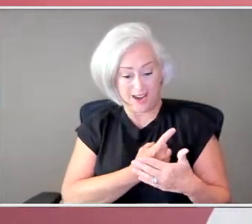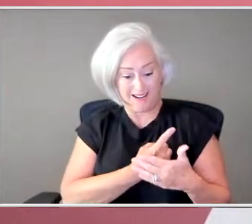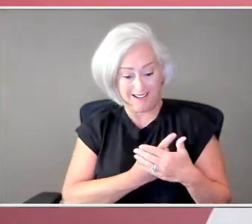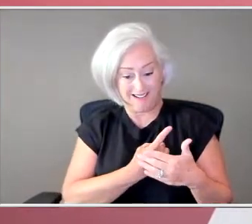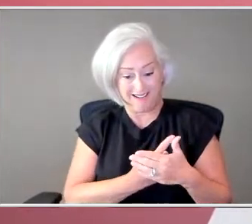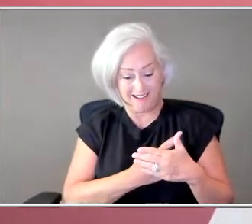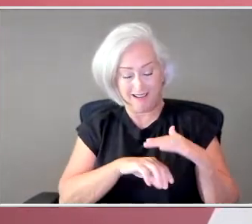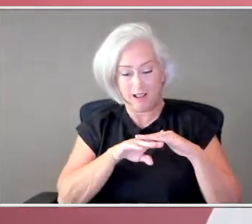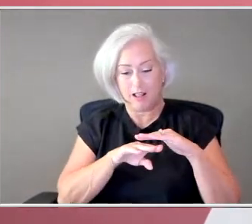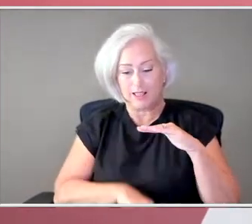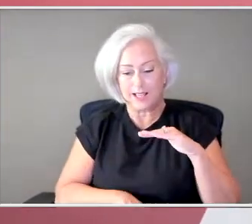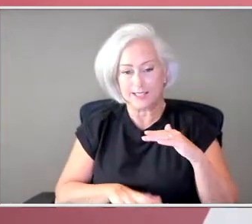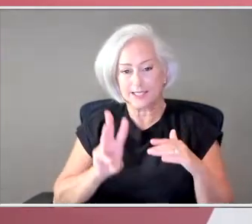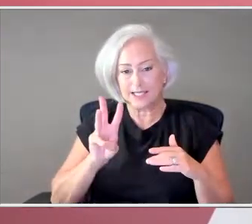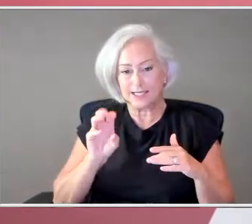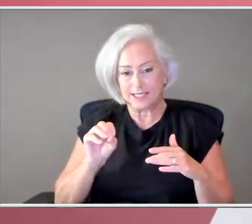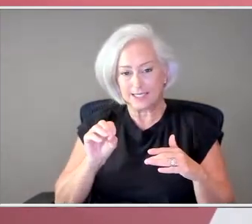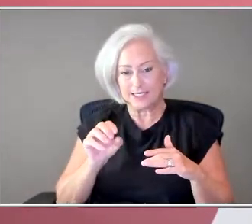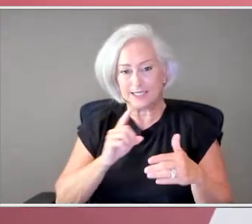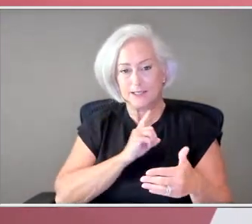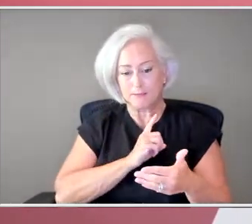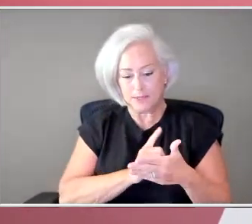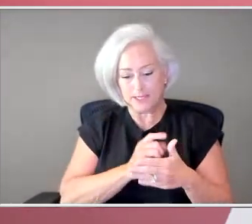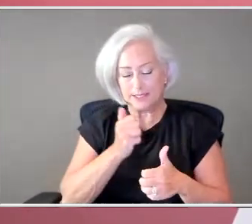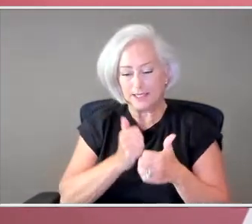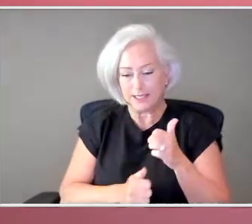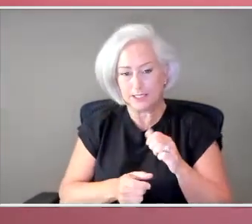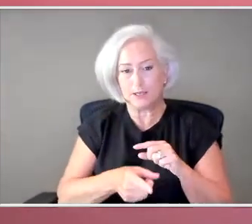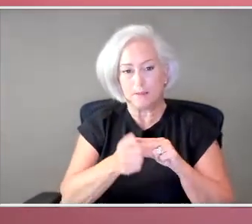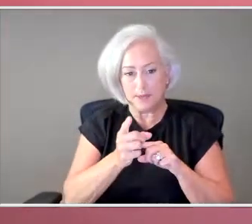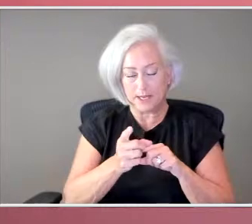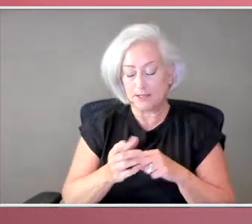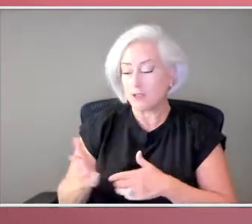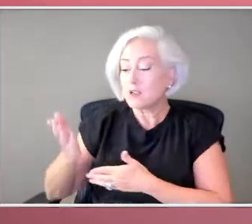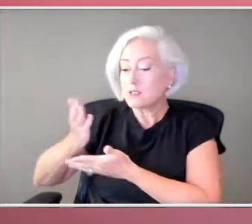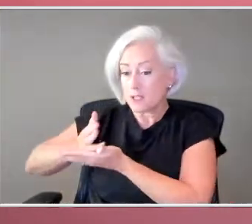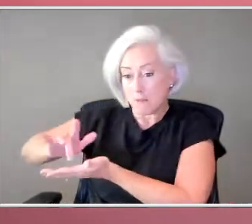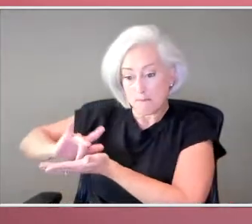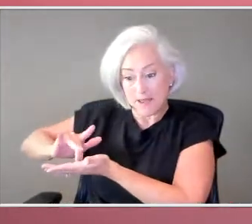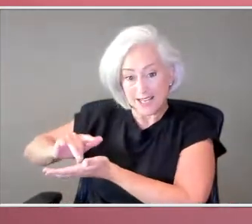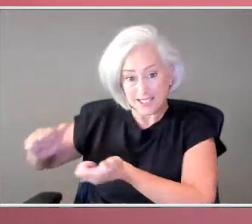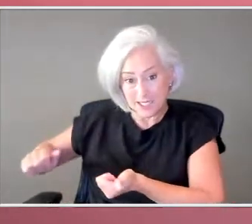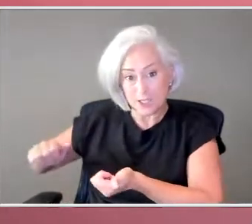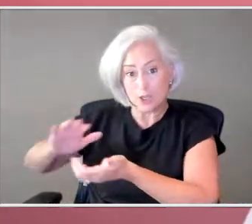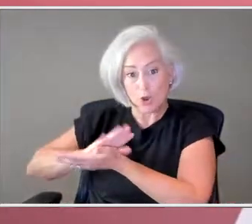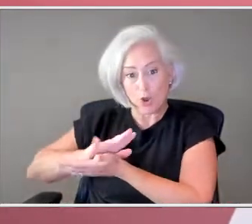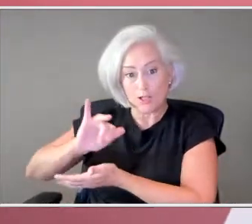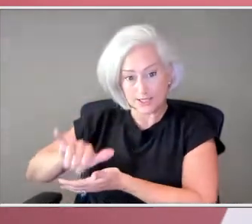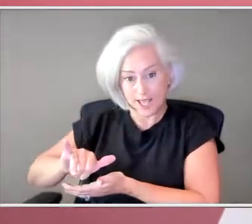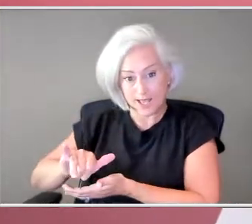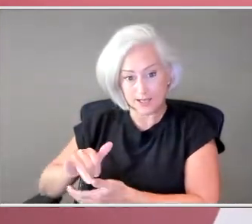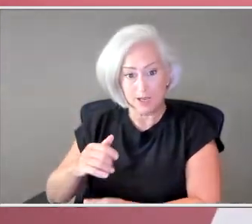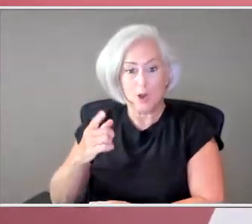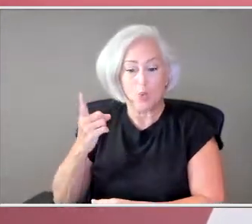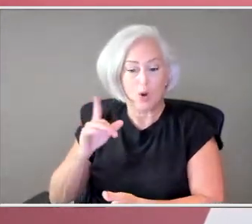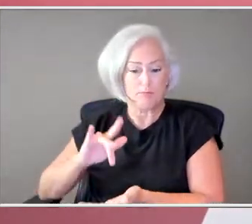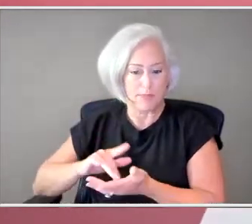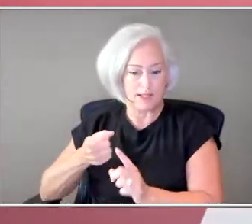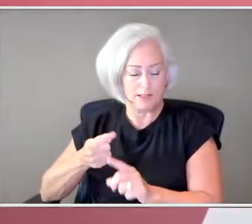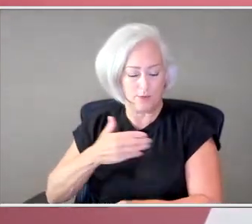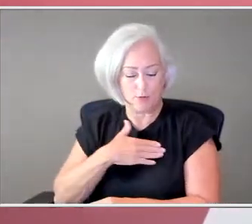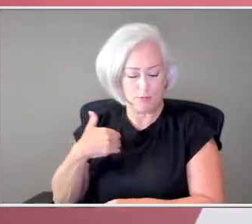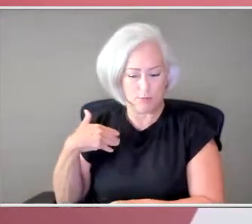cause bradycardia. Taxanes, which are part of breast cancer treatment, are one, but it's not very common.